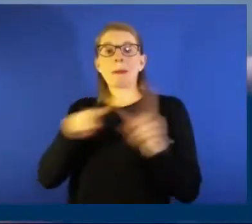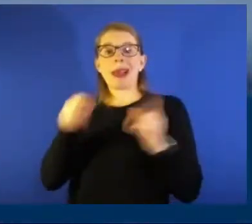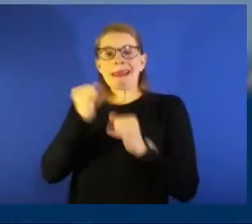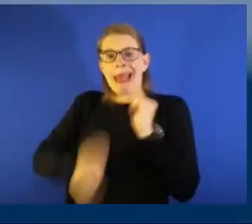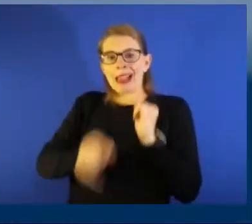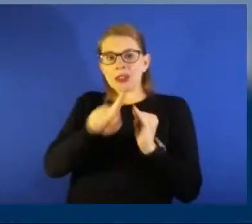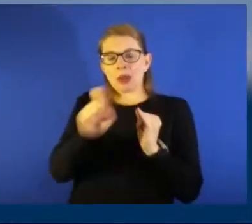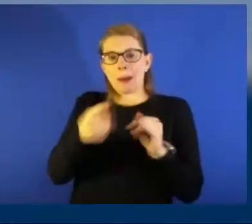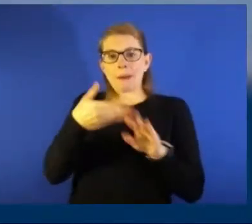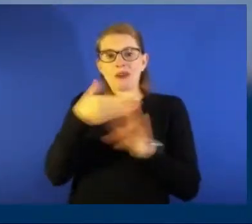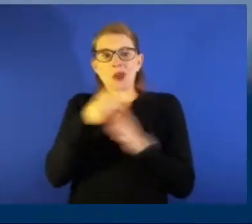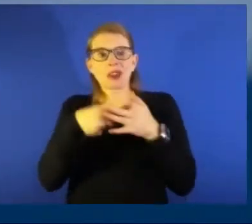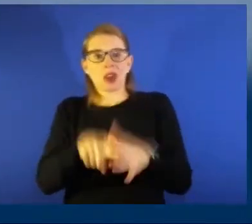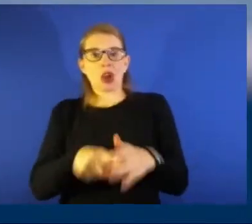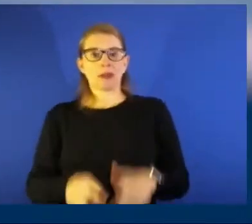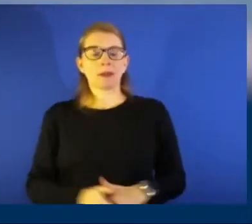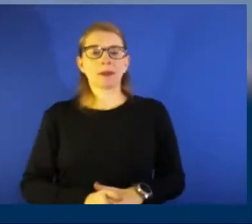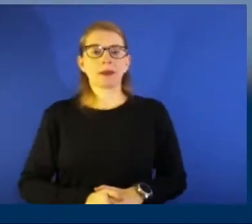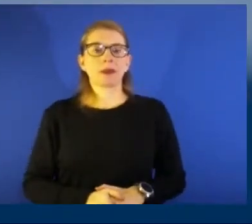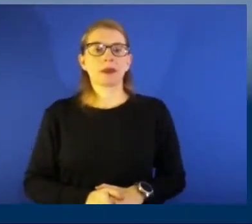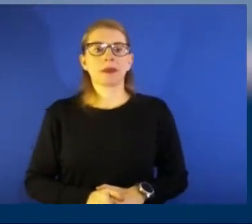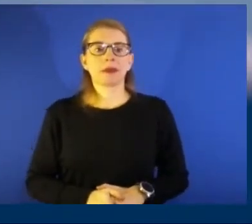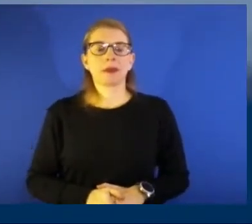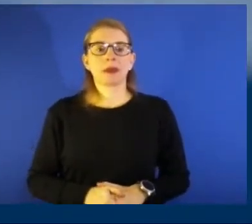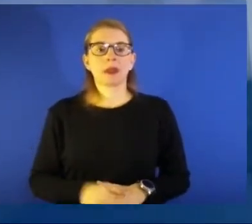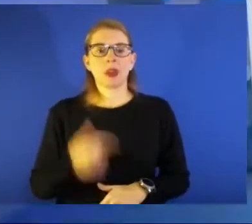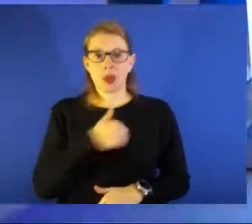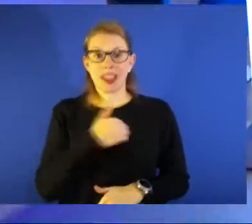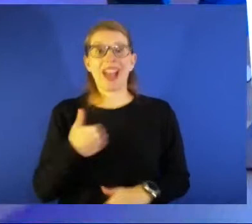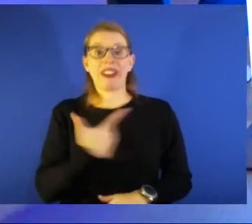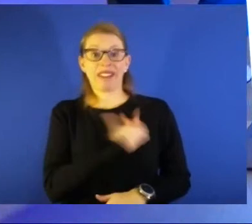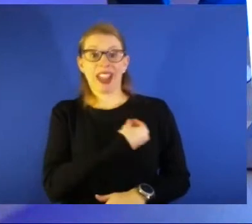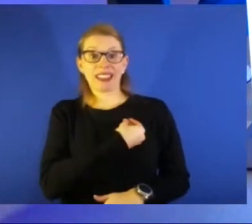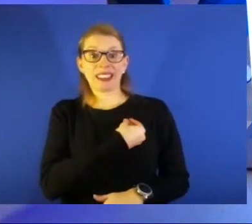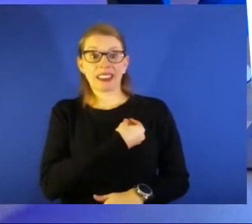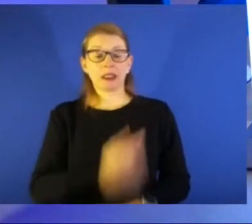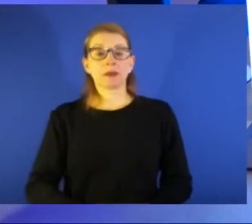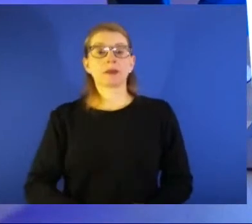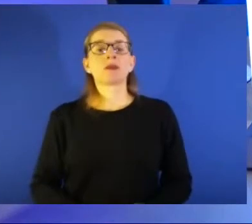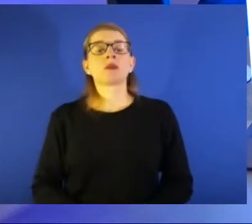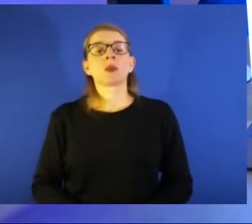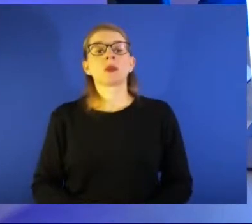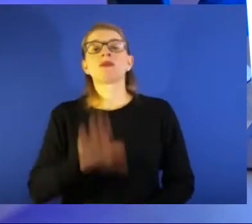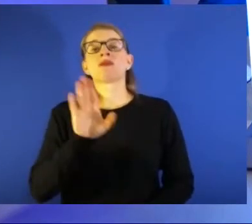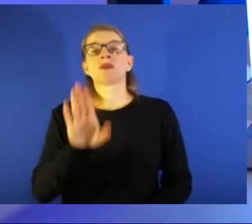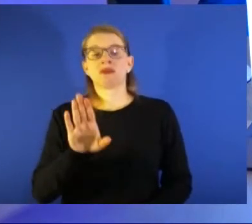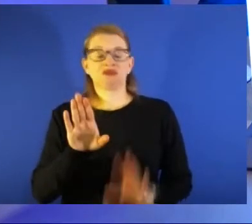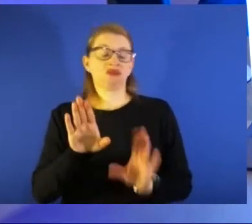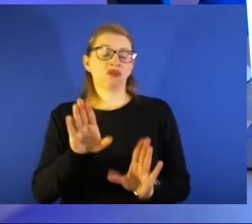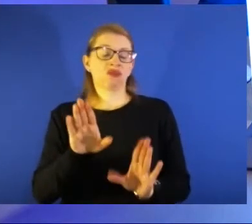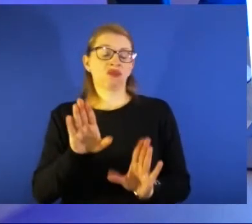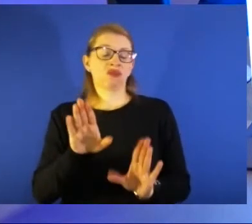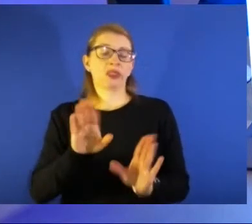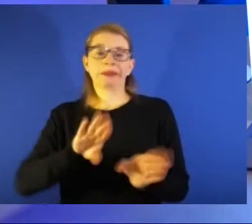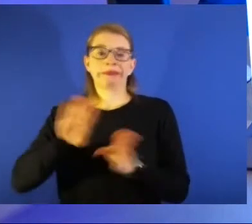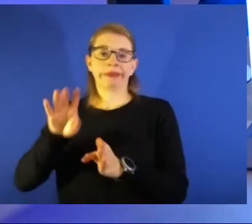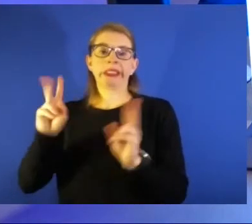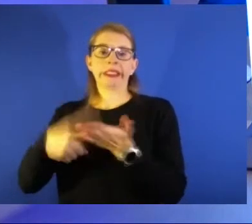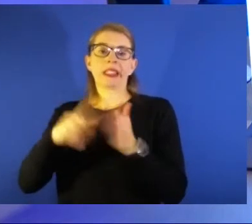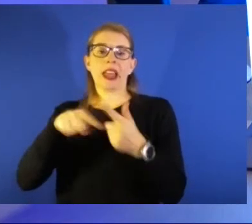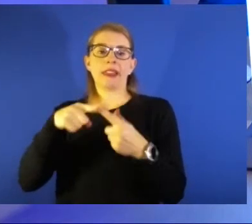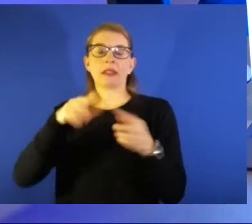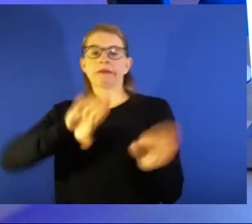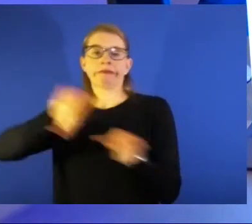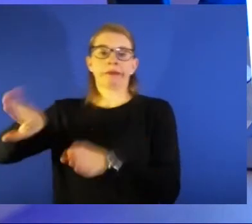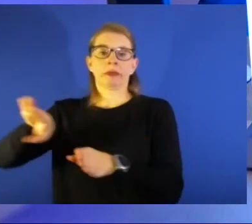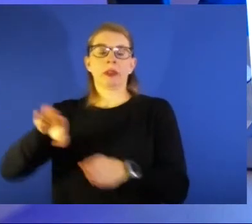do that. We have a vaccine. And I know, let's just get this out of the way, that you don't waver from any type of patient